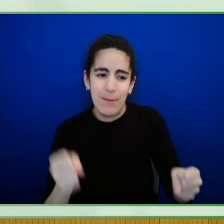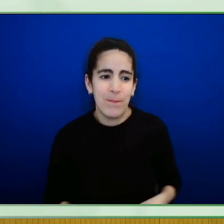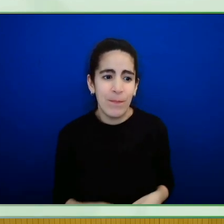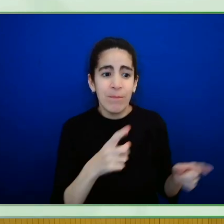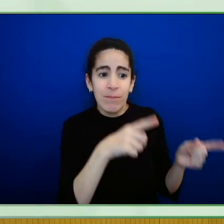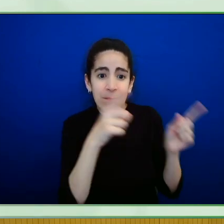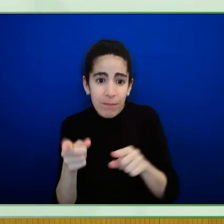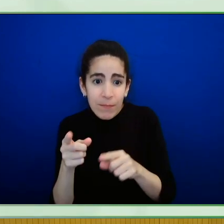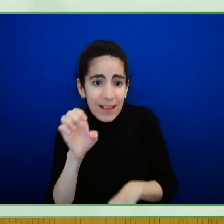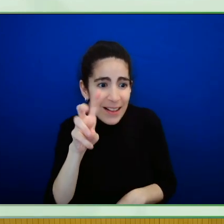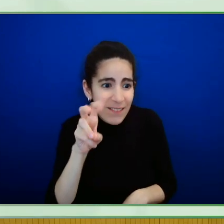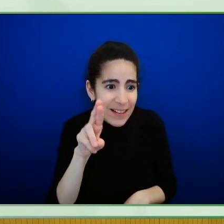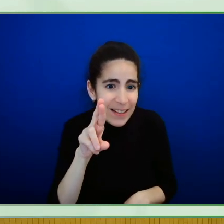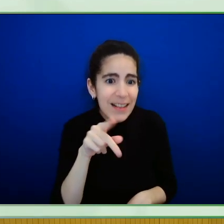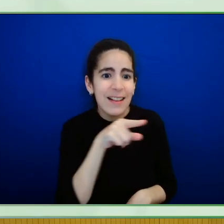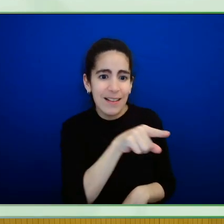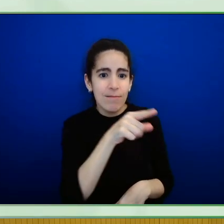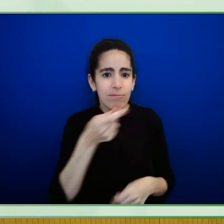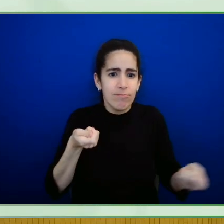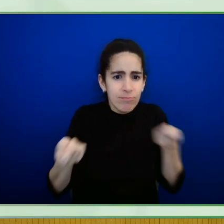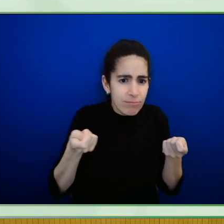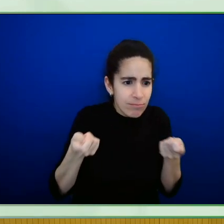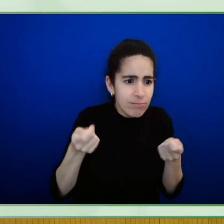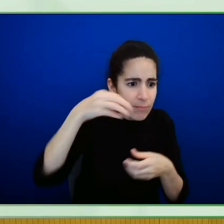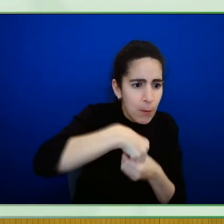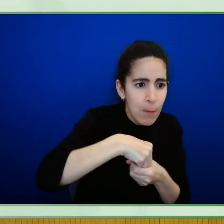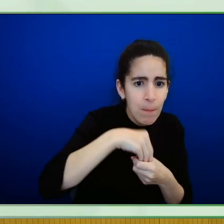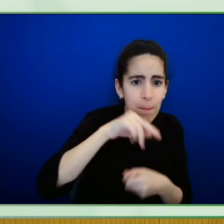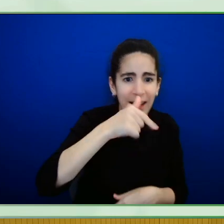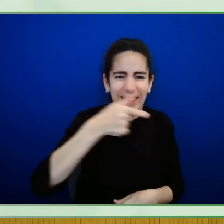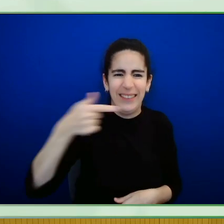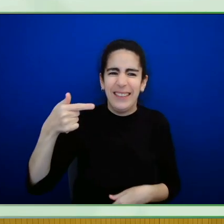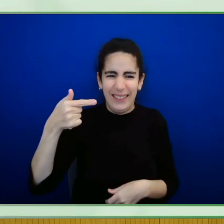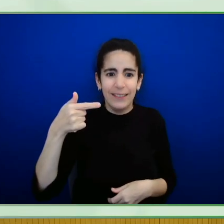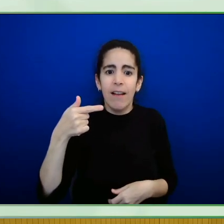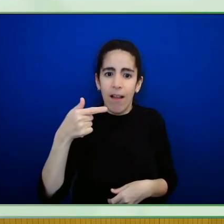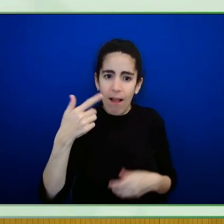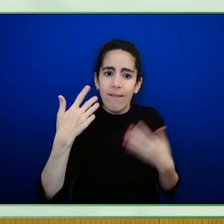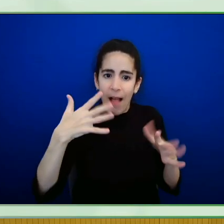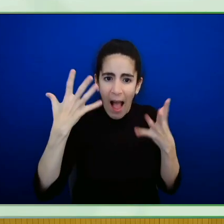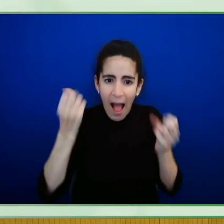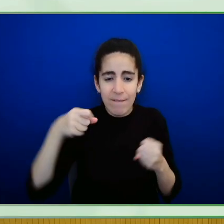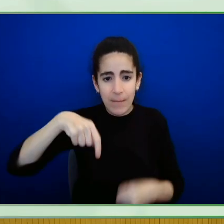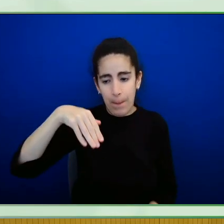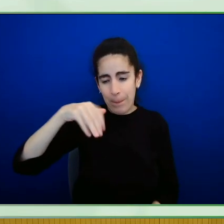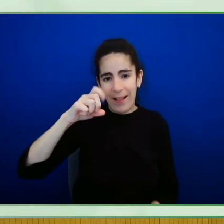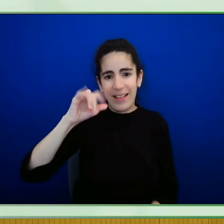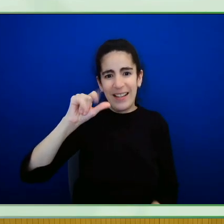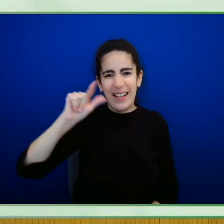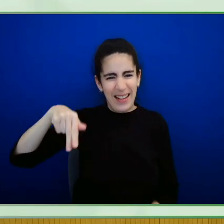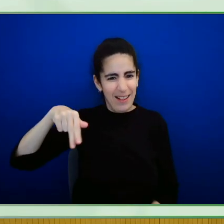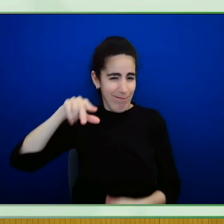Experience. We have a route downtown Medellin where people can have not only a